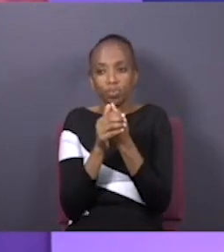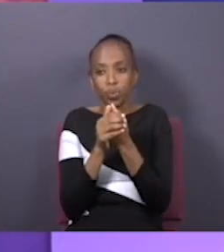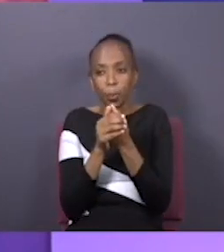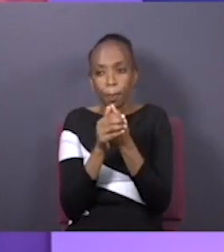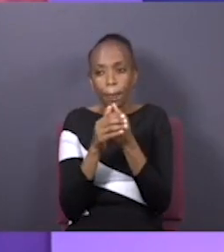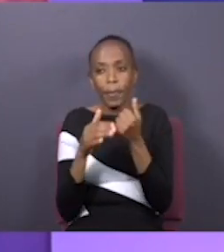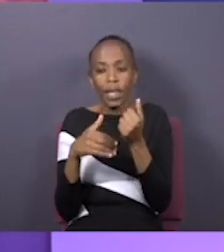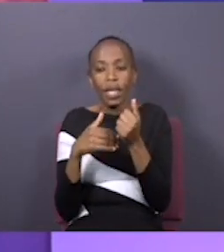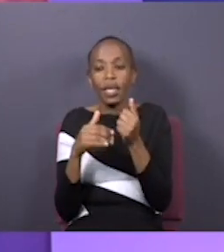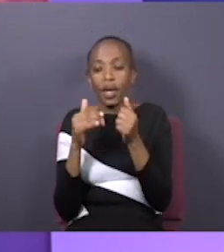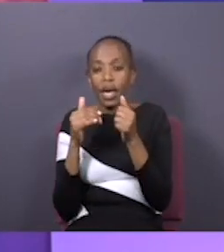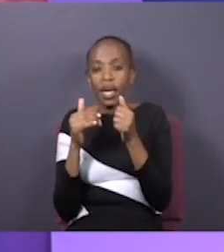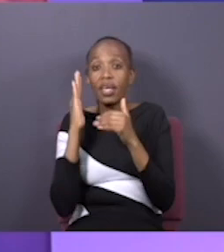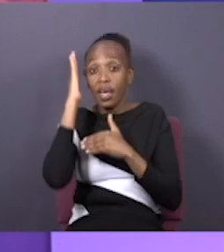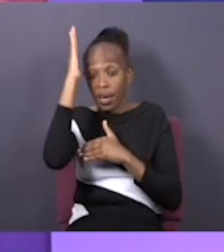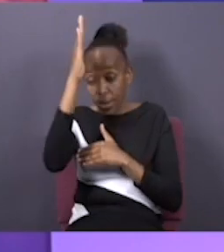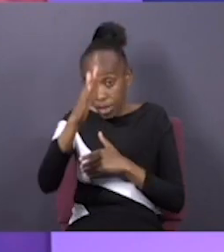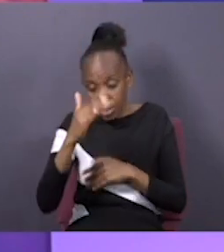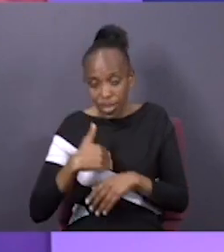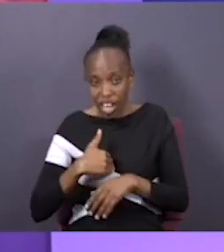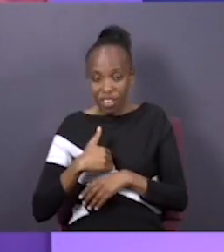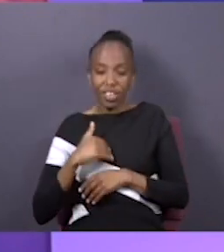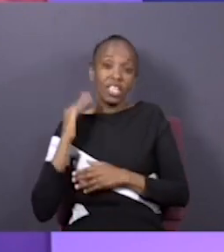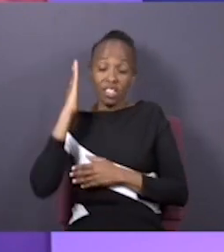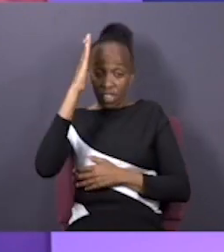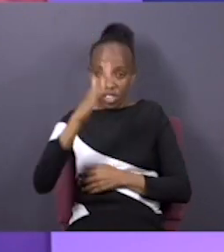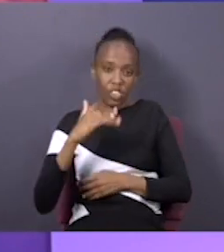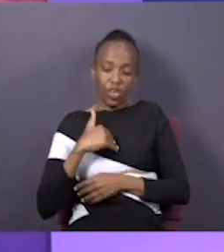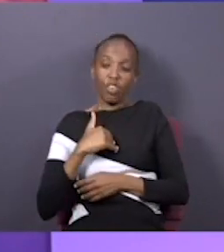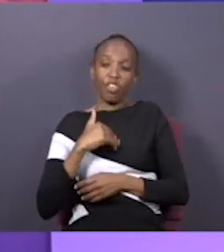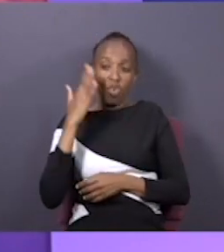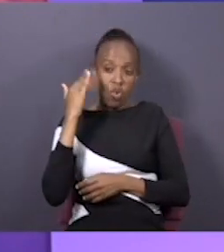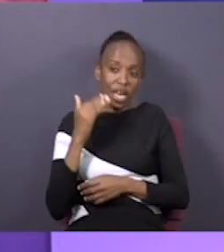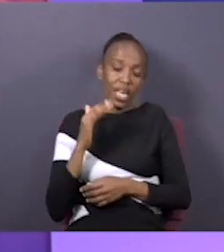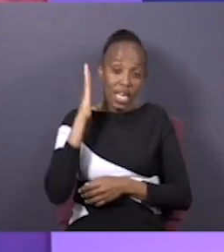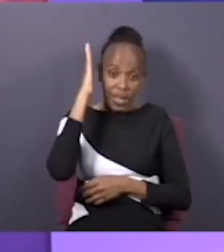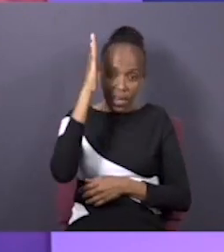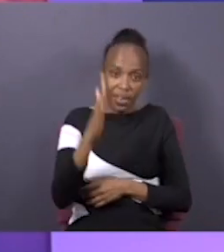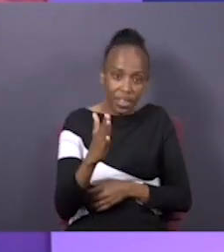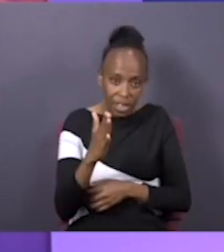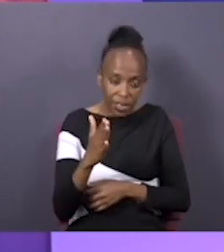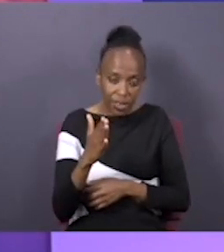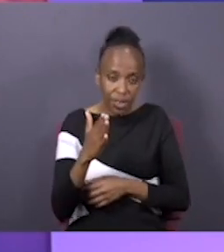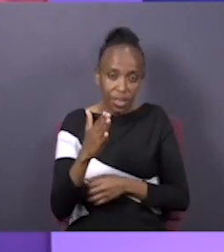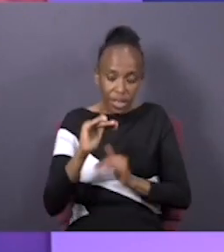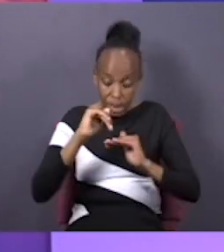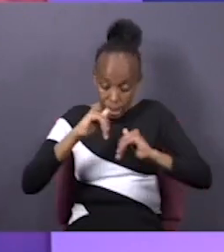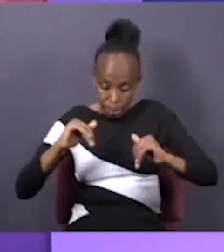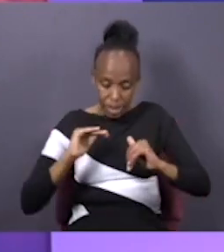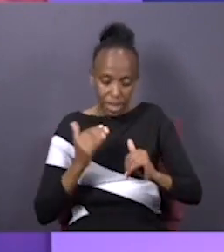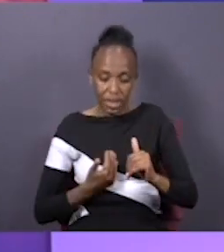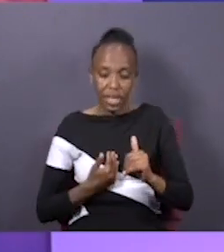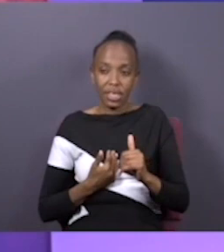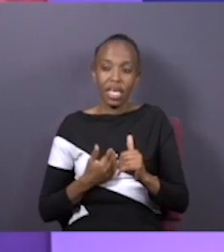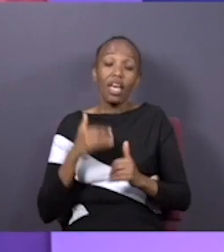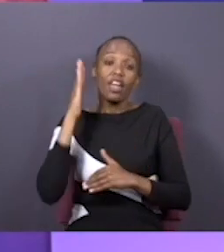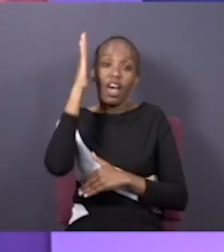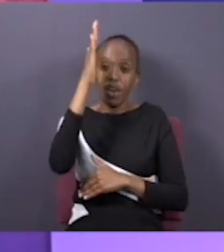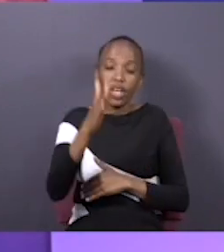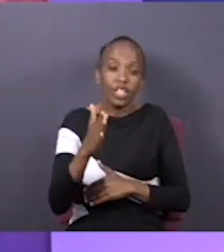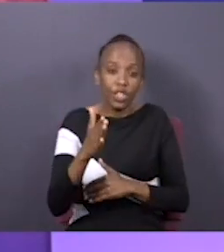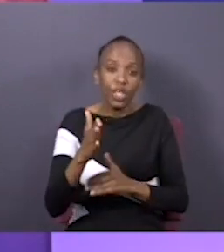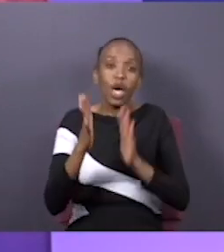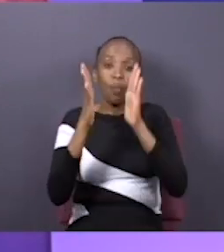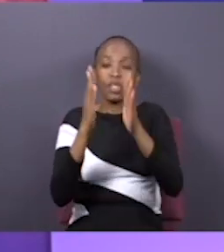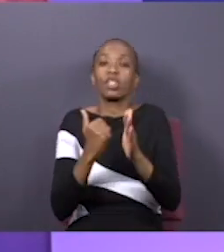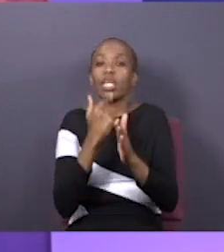he has a direction. He has a direction, because direction sets us apart. Direction,